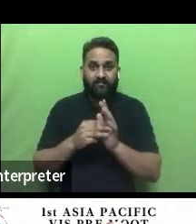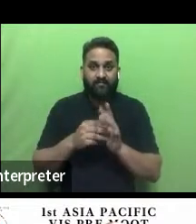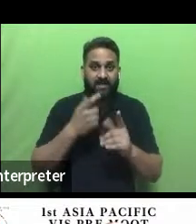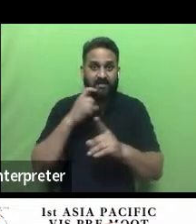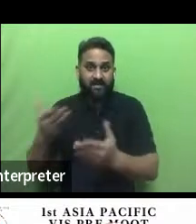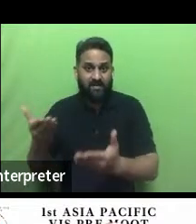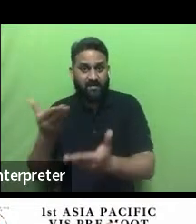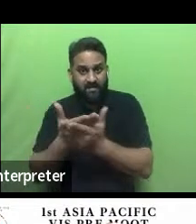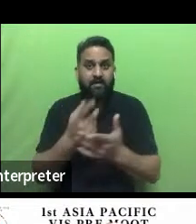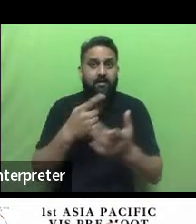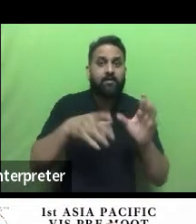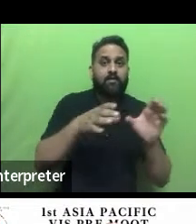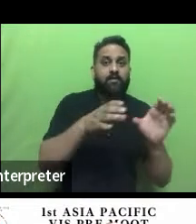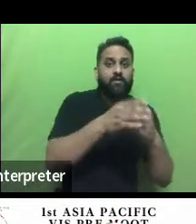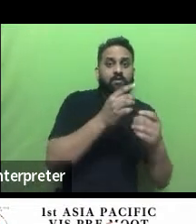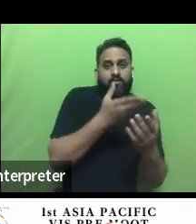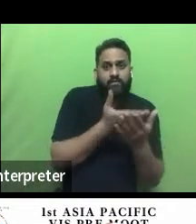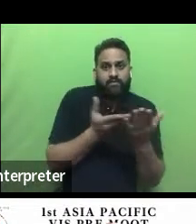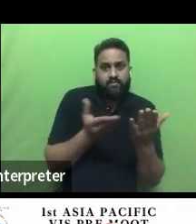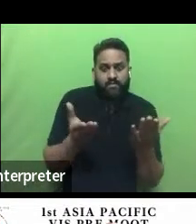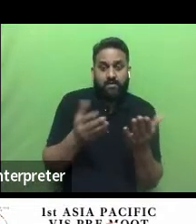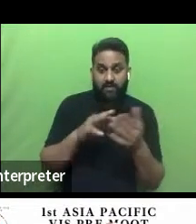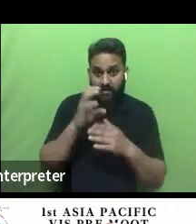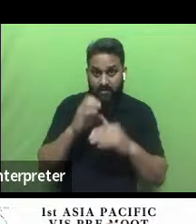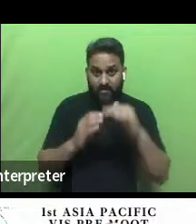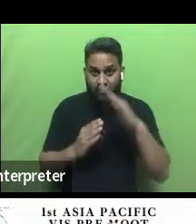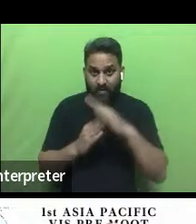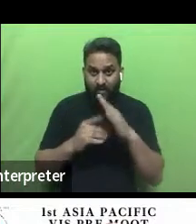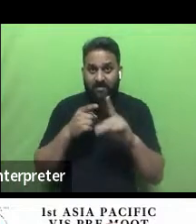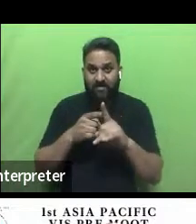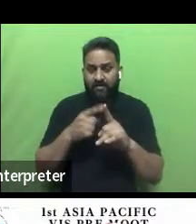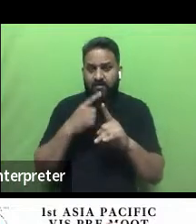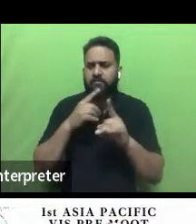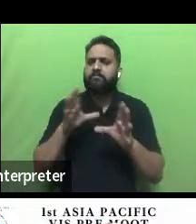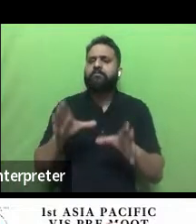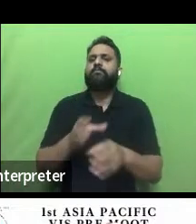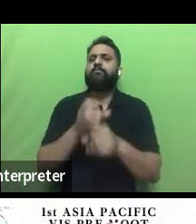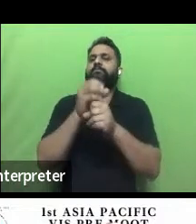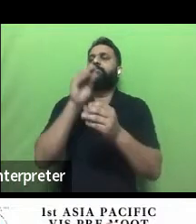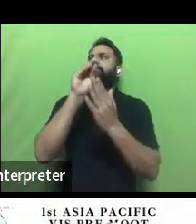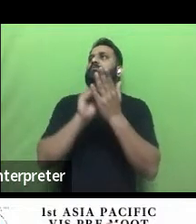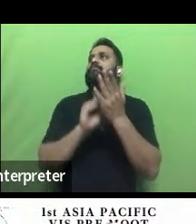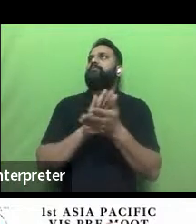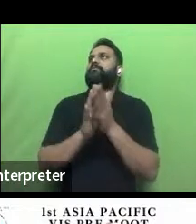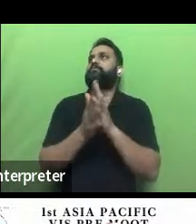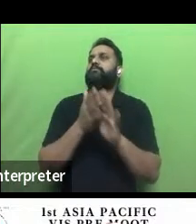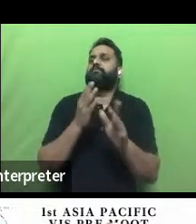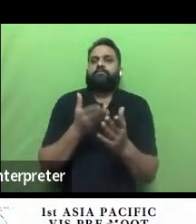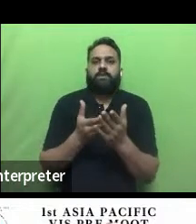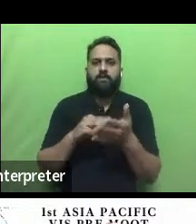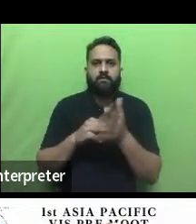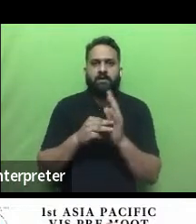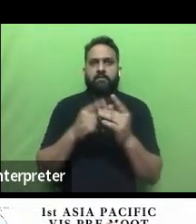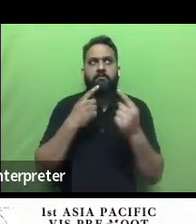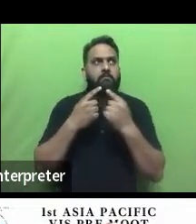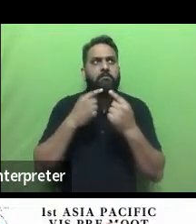Southern commodities, where the contracts would be concluded without much